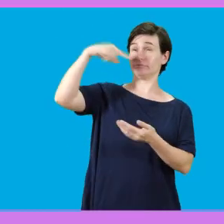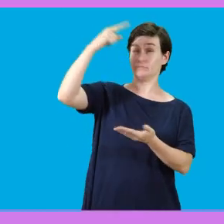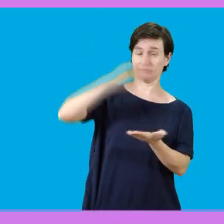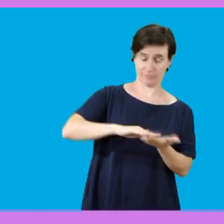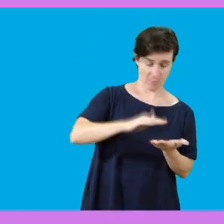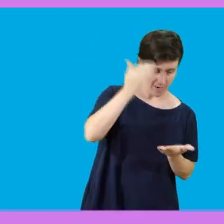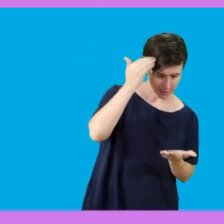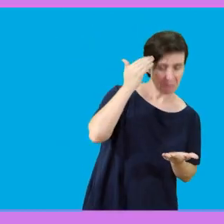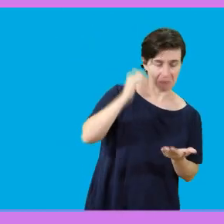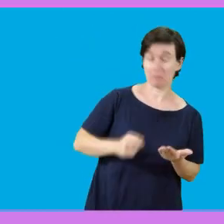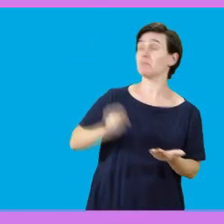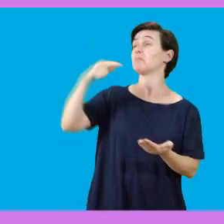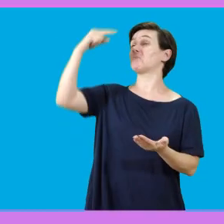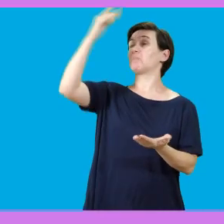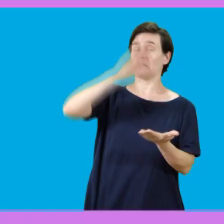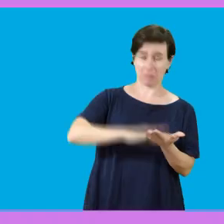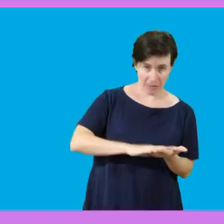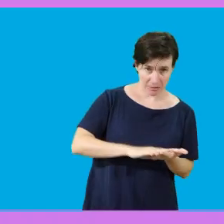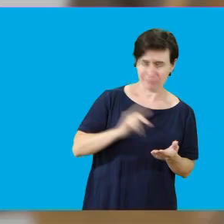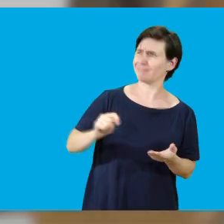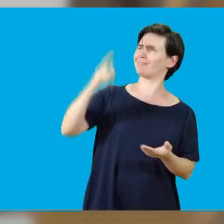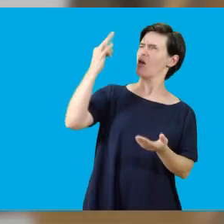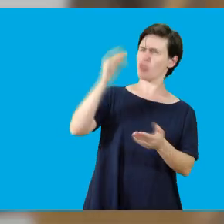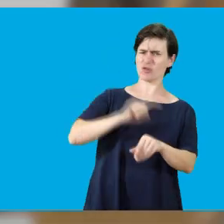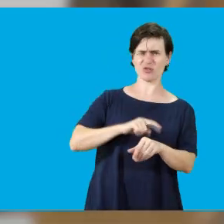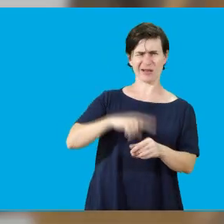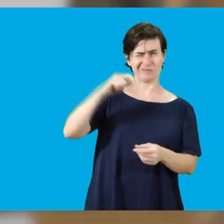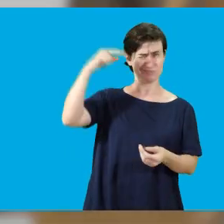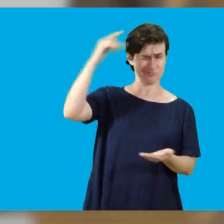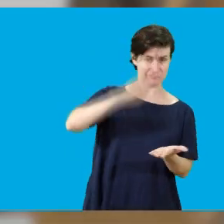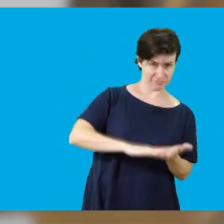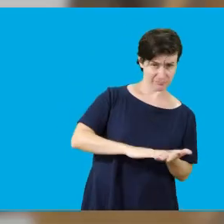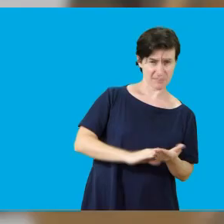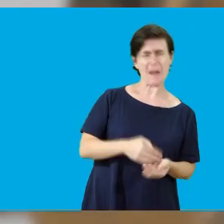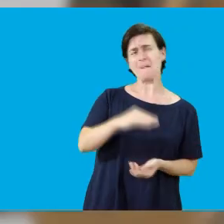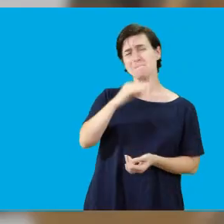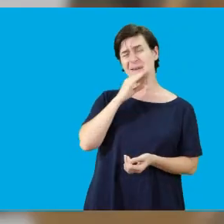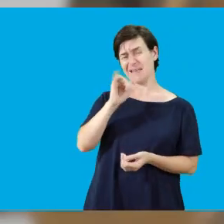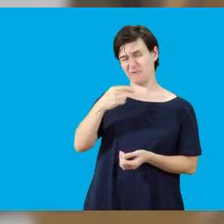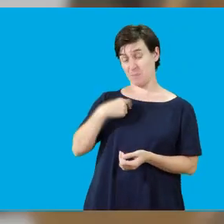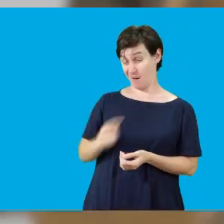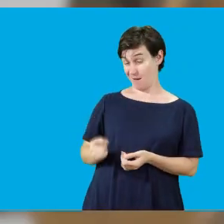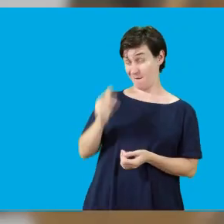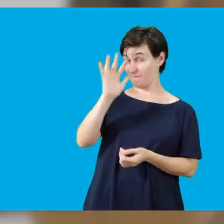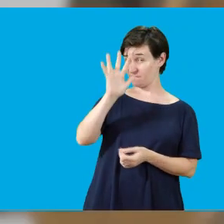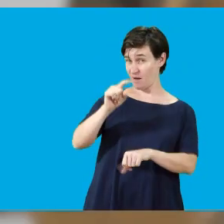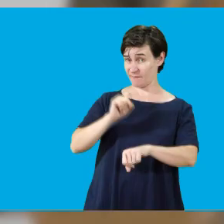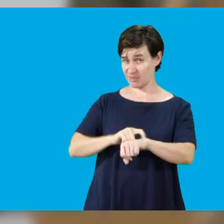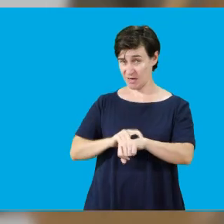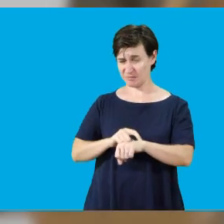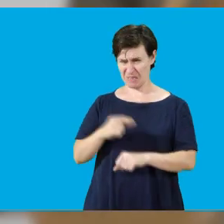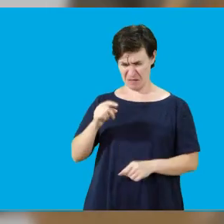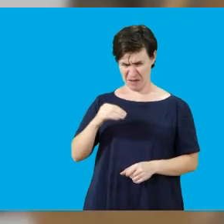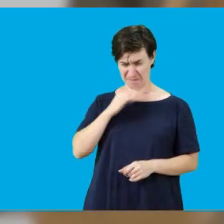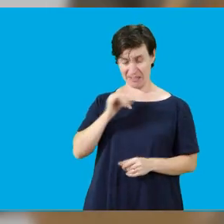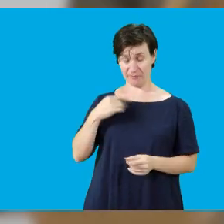after tossing a coin 5 times. So when you take your coin and you toss it 5 times, if ever you land on a head the first